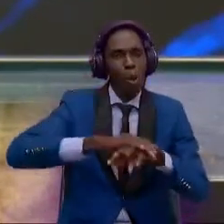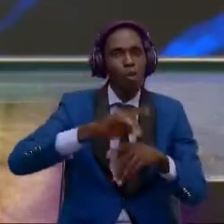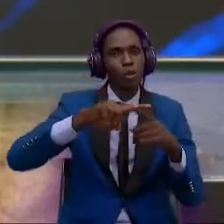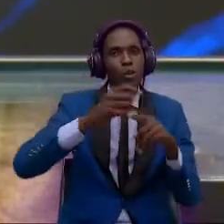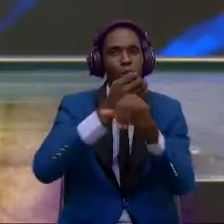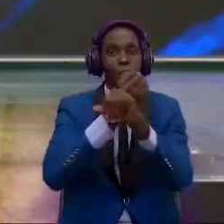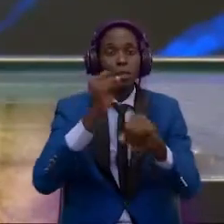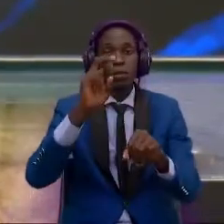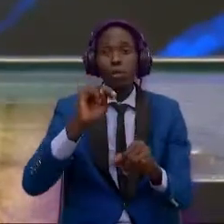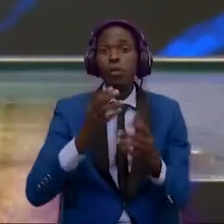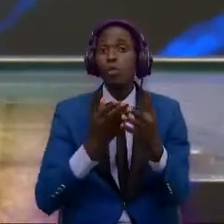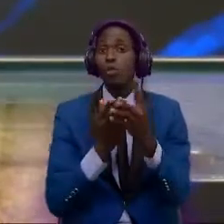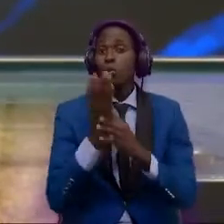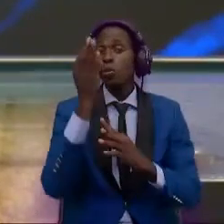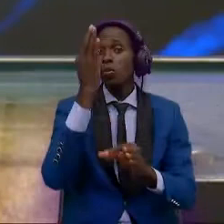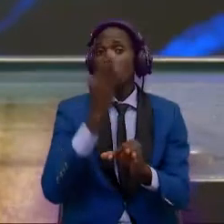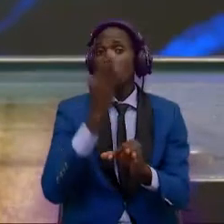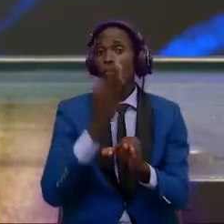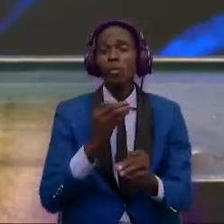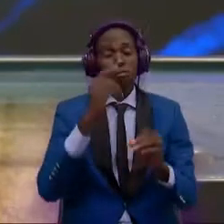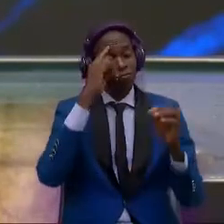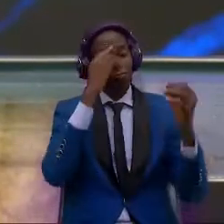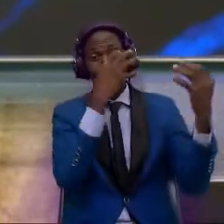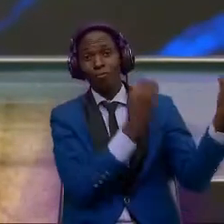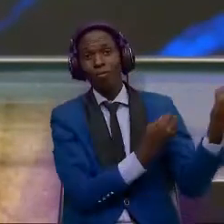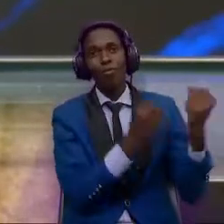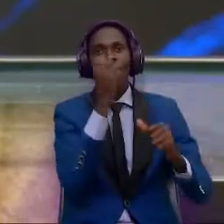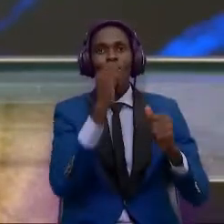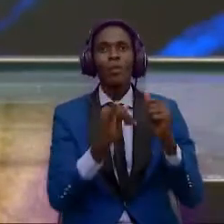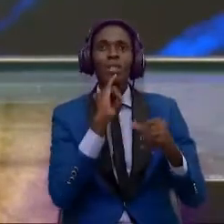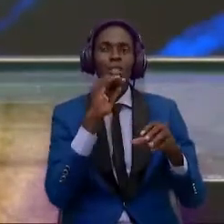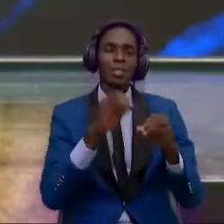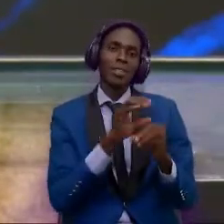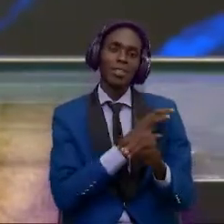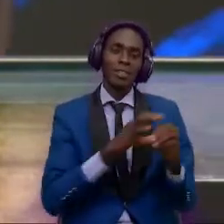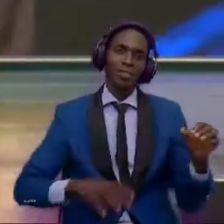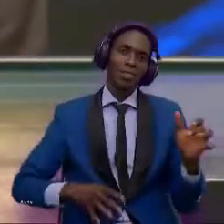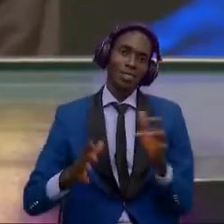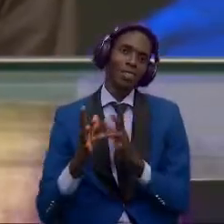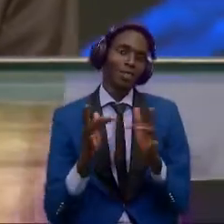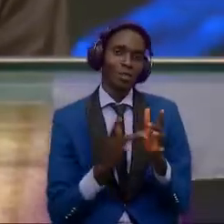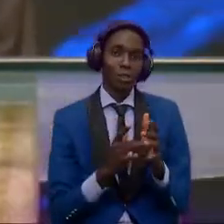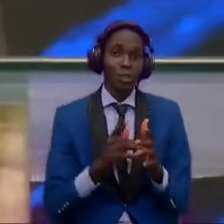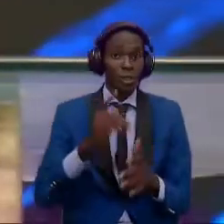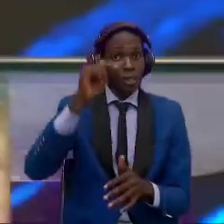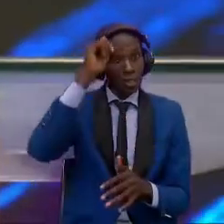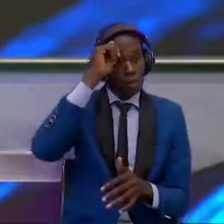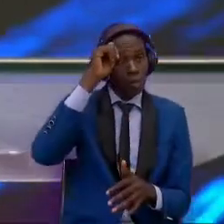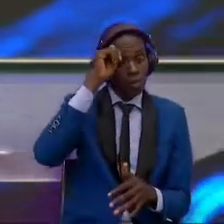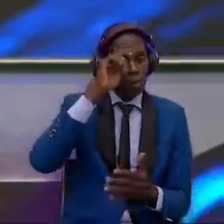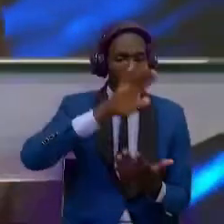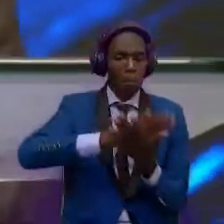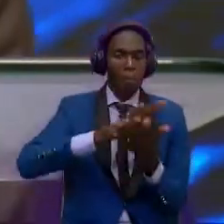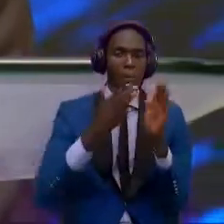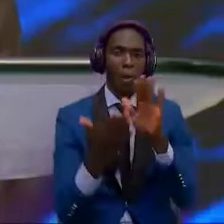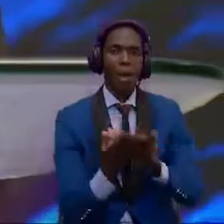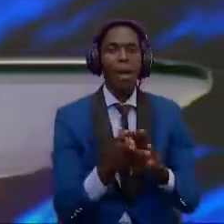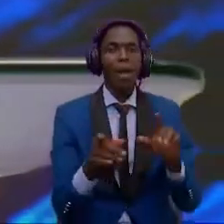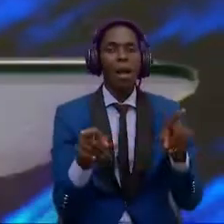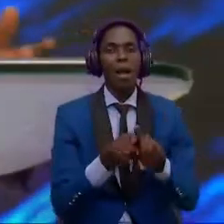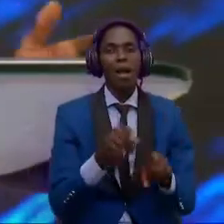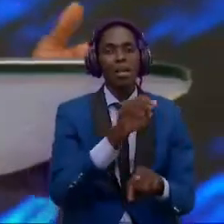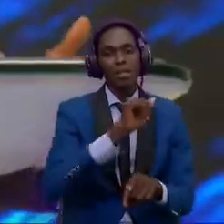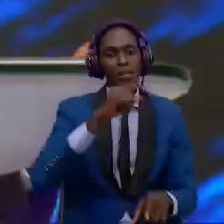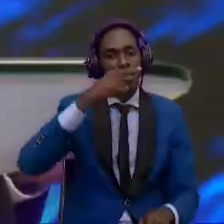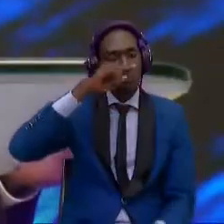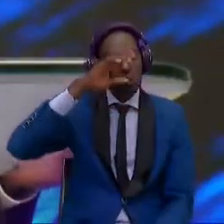through faith which is in Christ Jesus. Timothy was converted as a child.